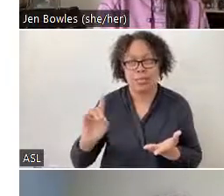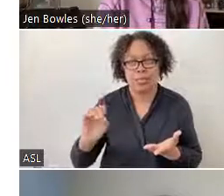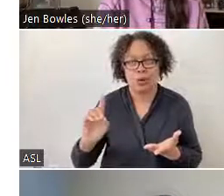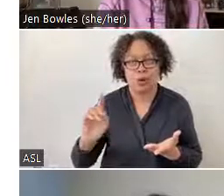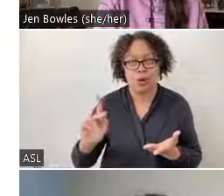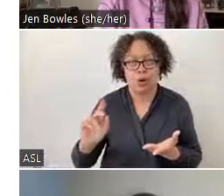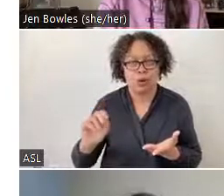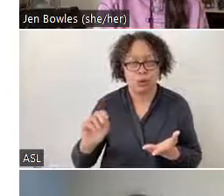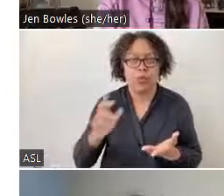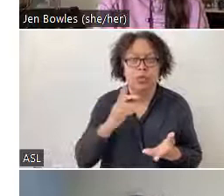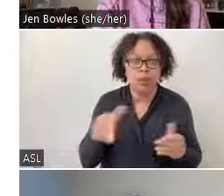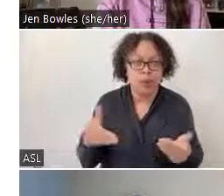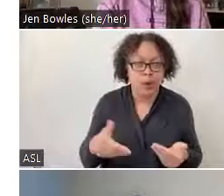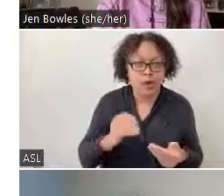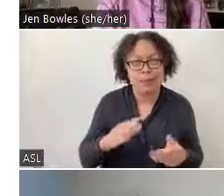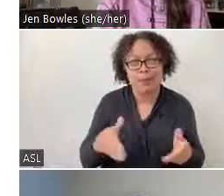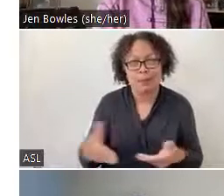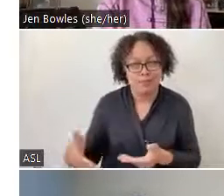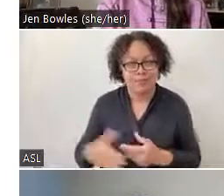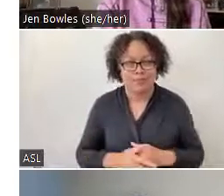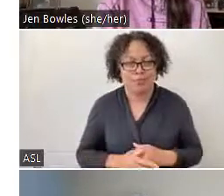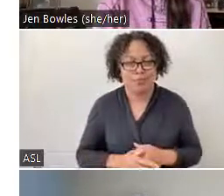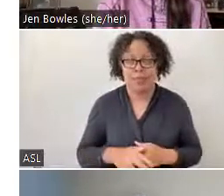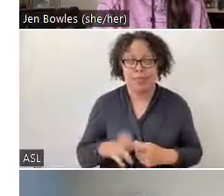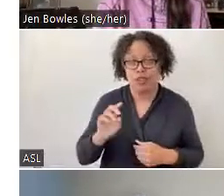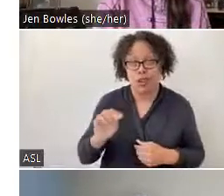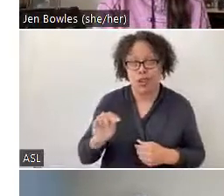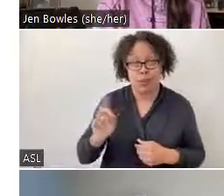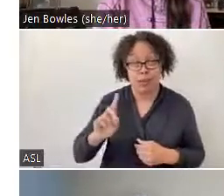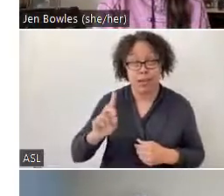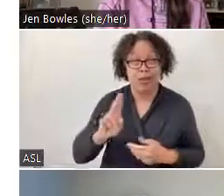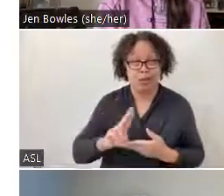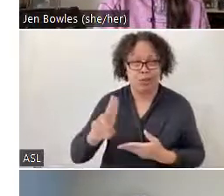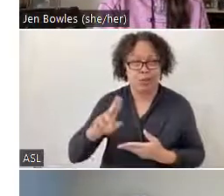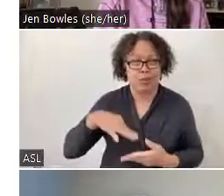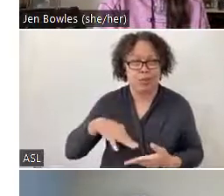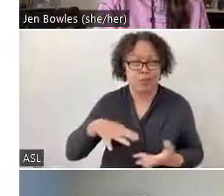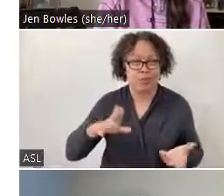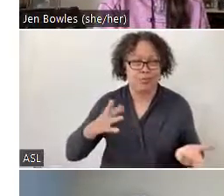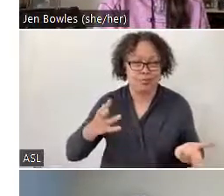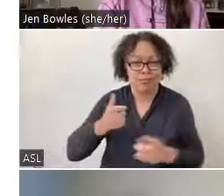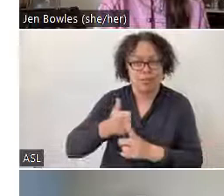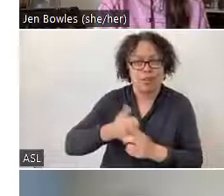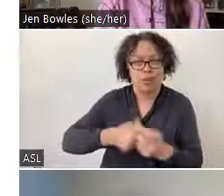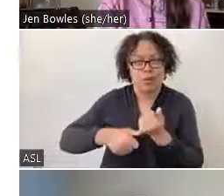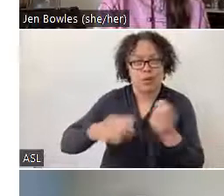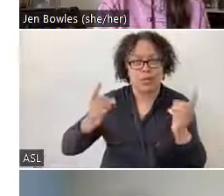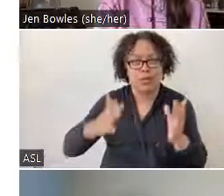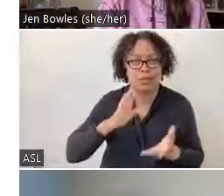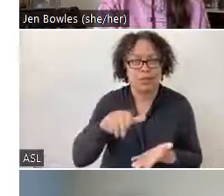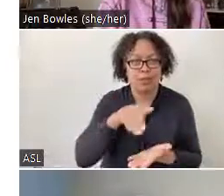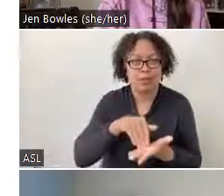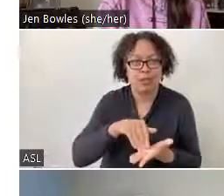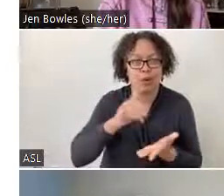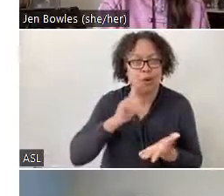and introduction to our panelists. Ron joins us from University of Pittsburgh, where he is Associate Director of the Center on Race